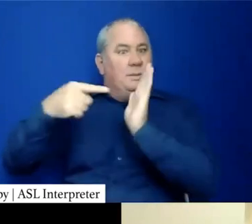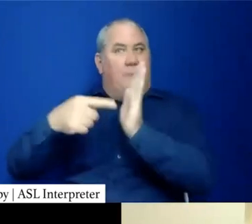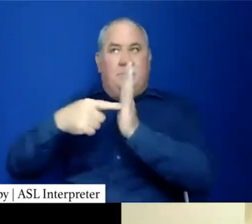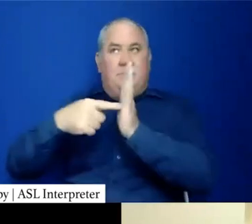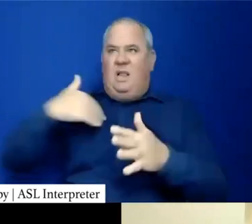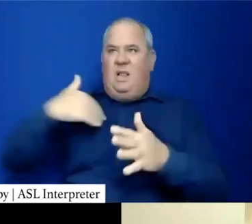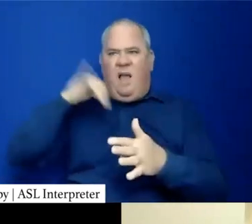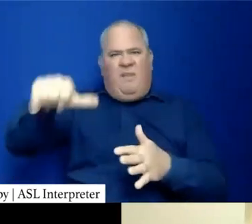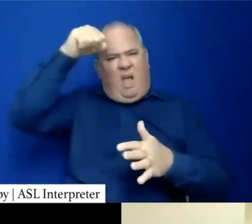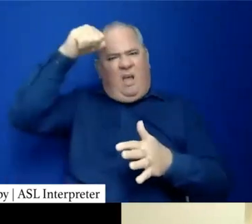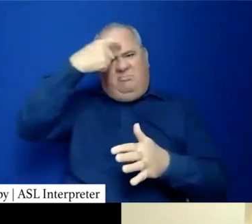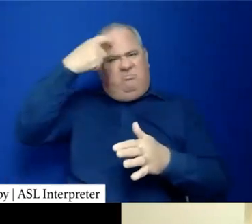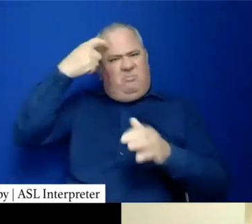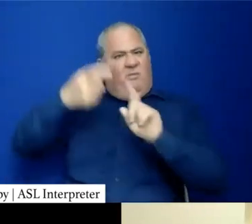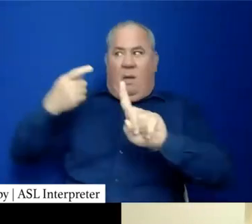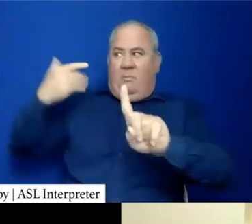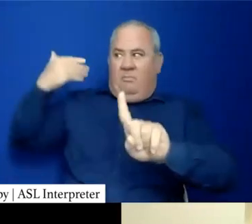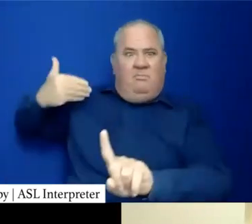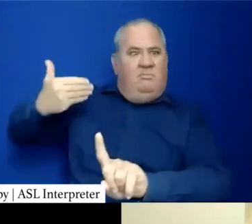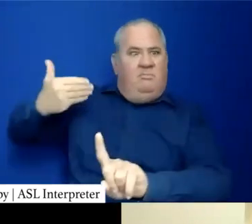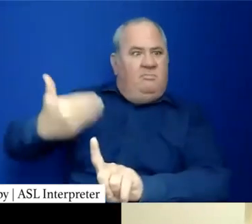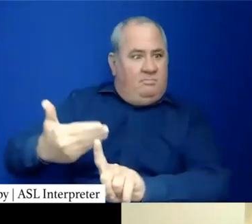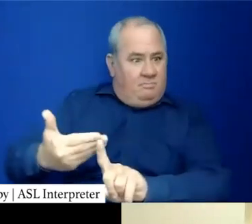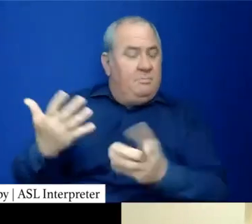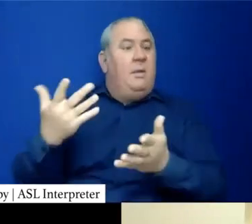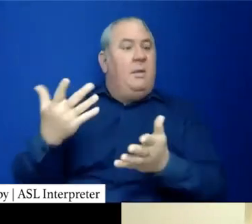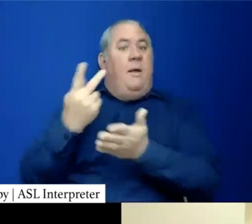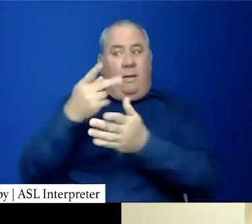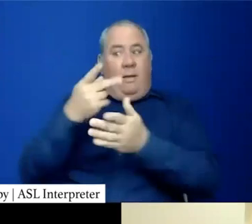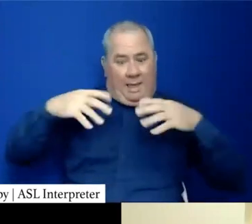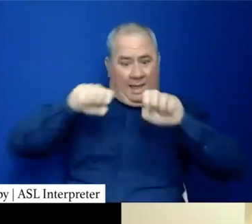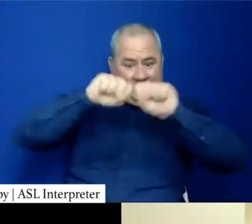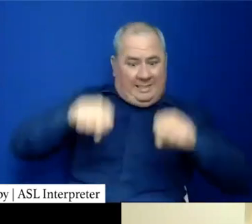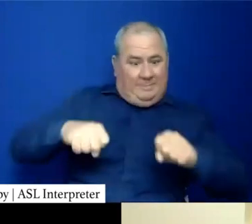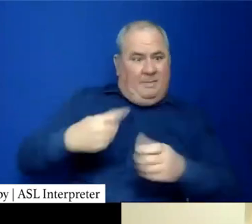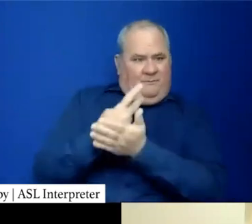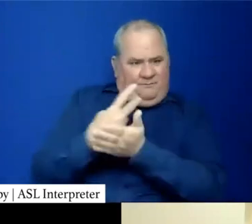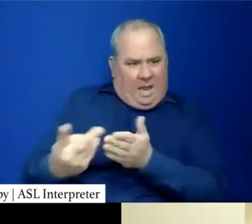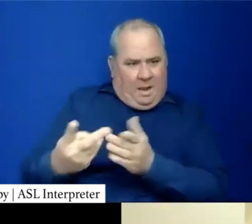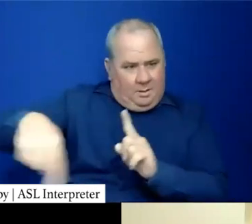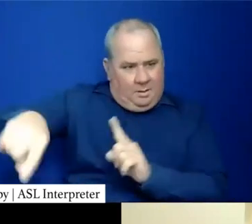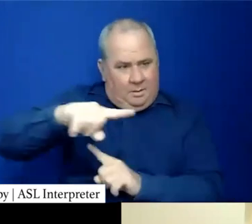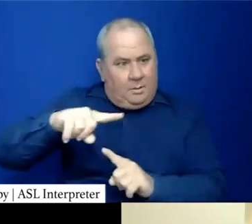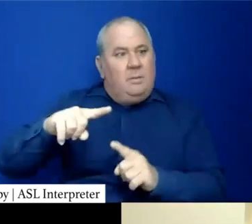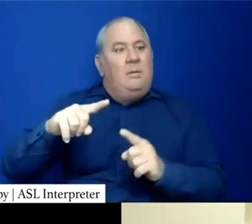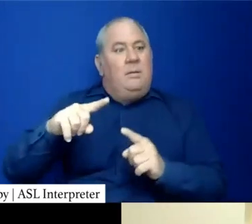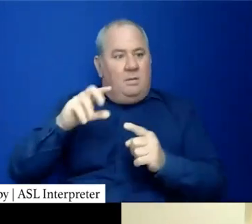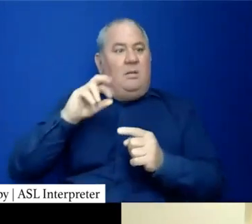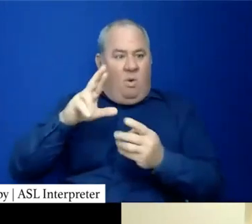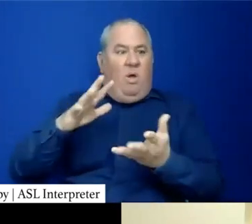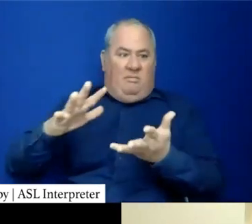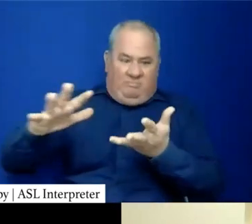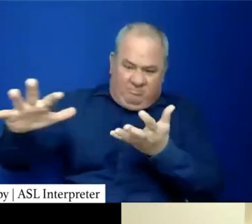health profession has either failed or maliciously targeted communities of